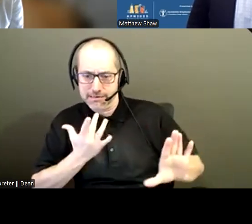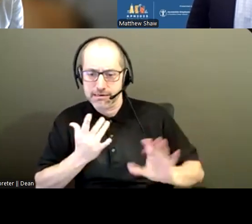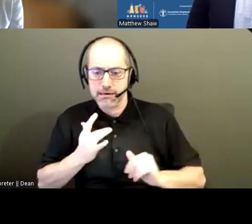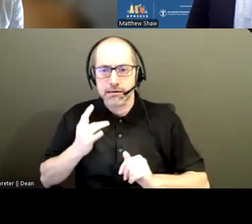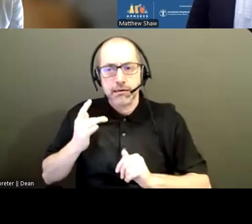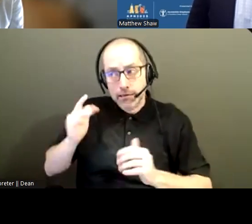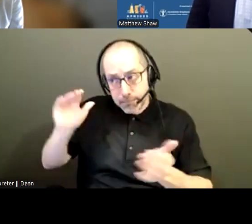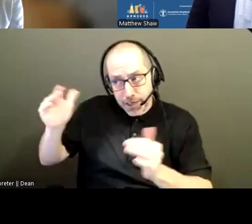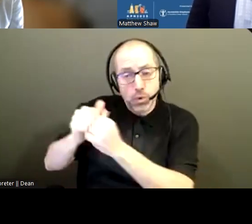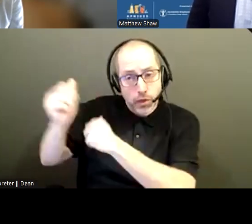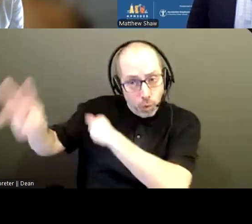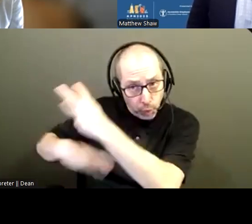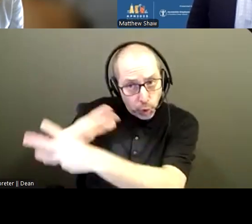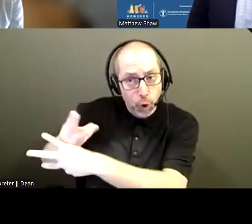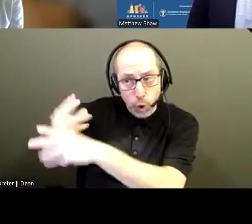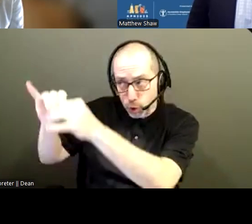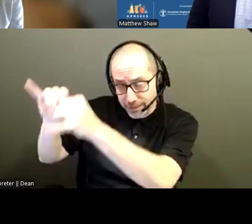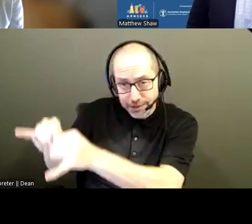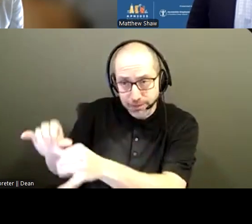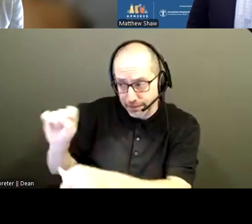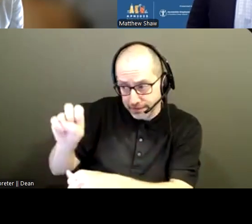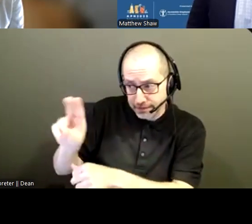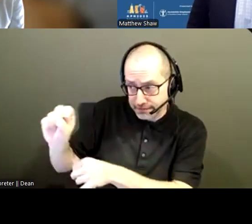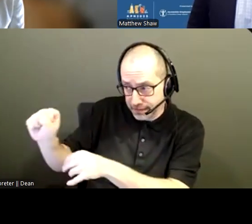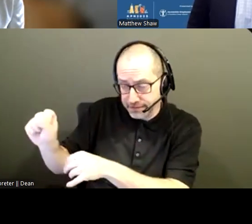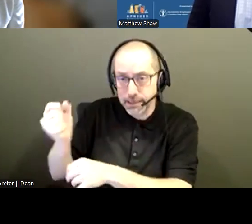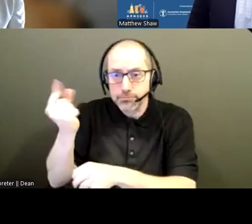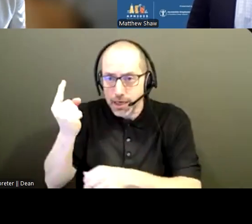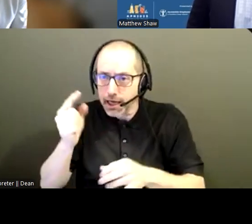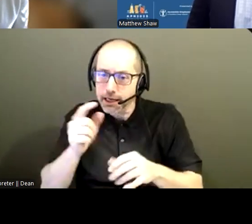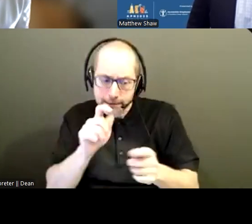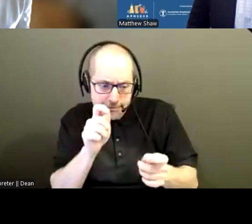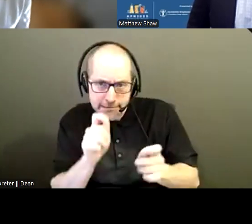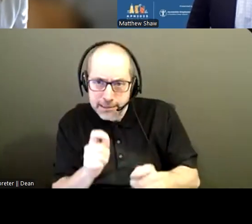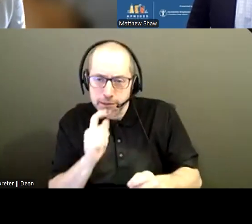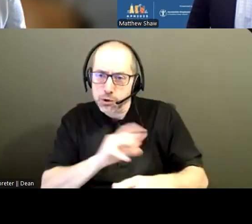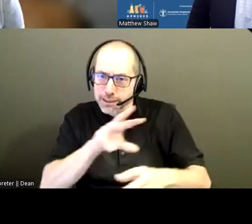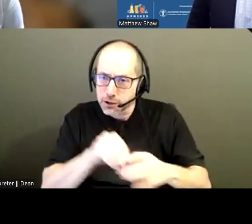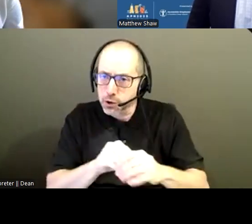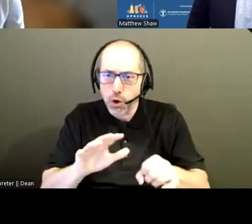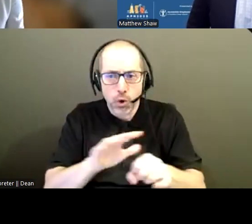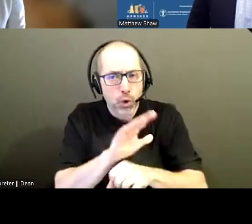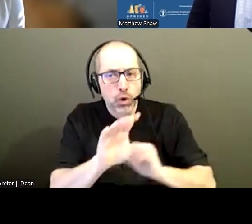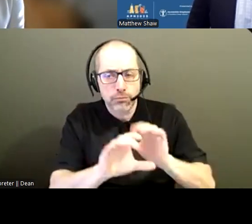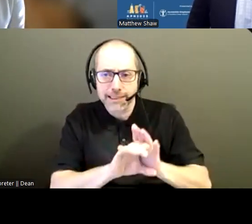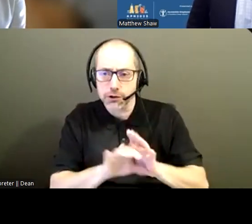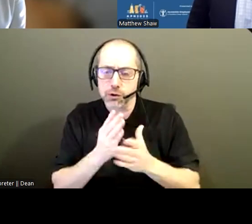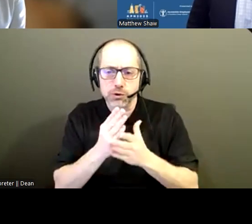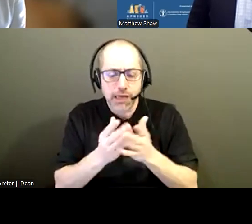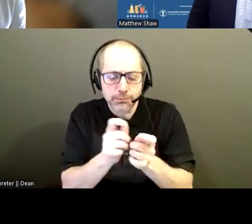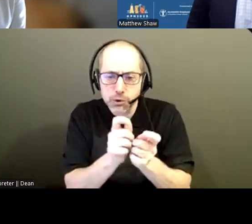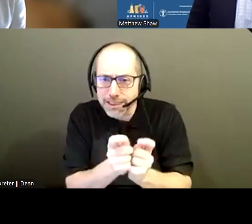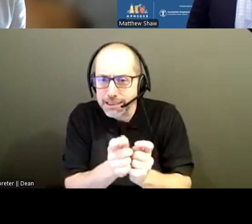SUS, but make sure that it's painting that full picture. And it was some minor tweaks in terms of